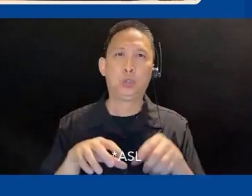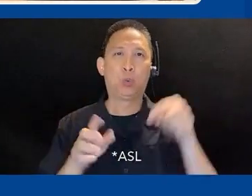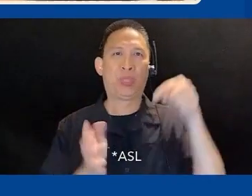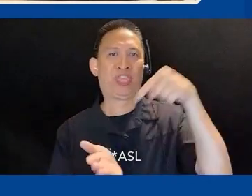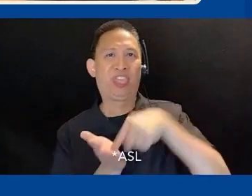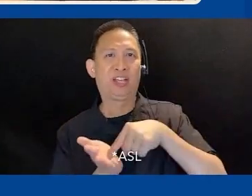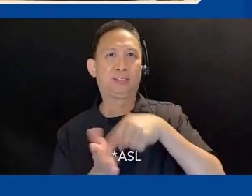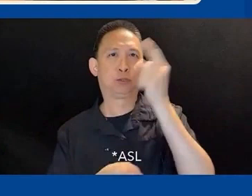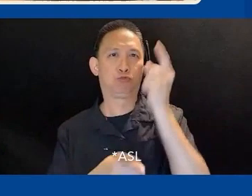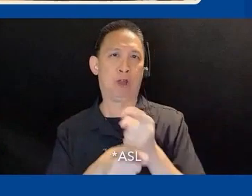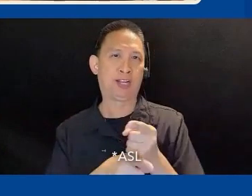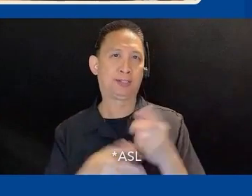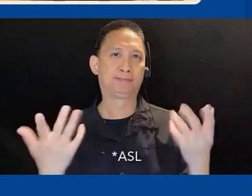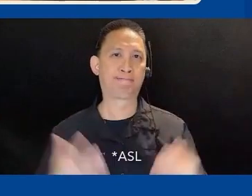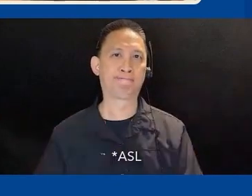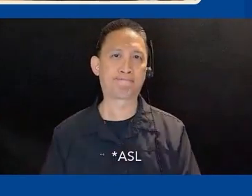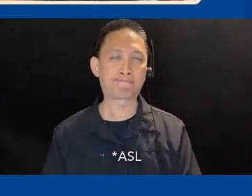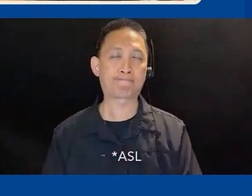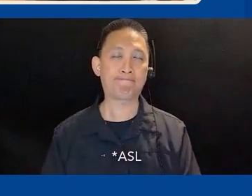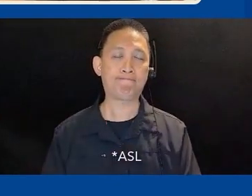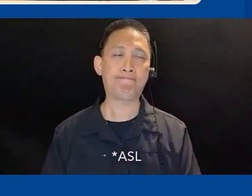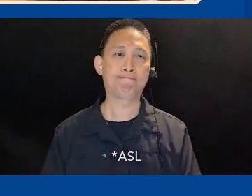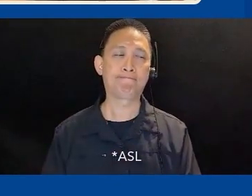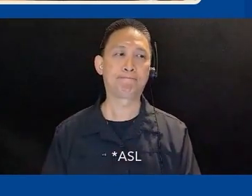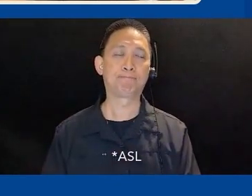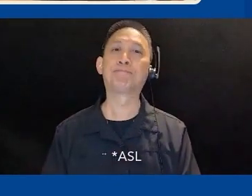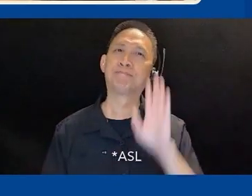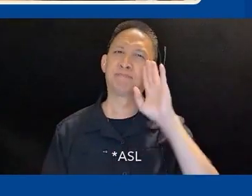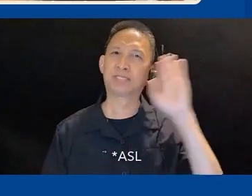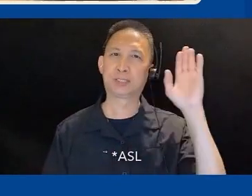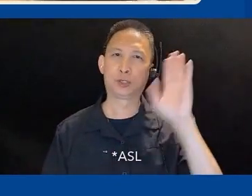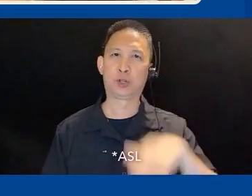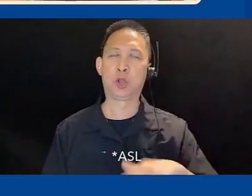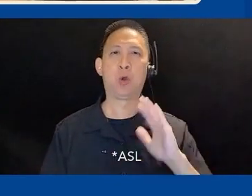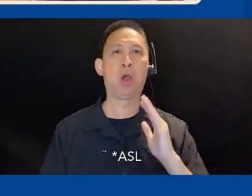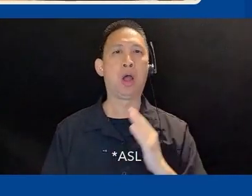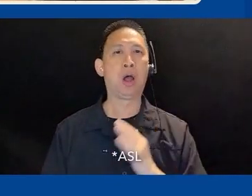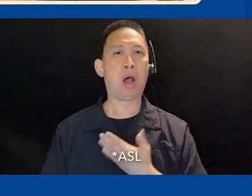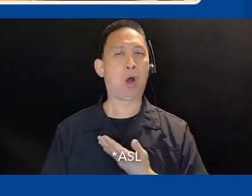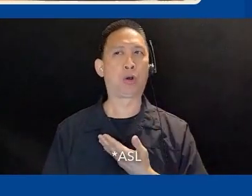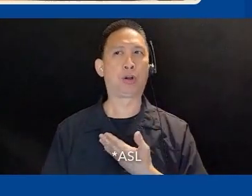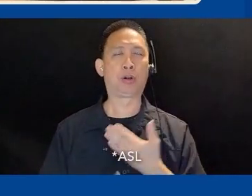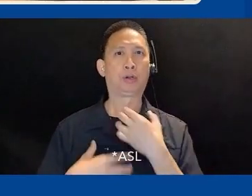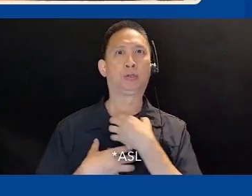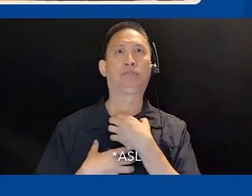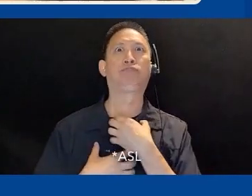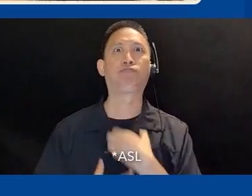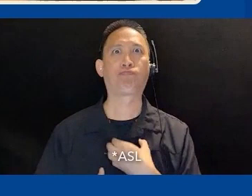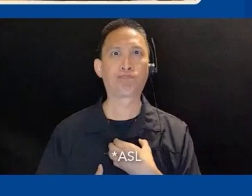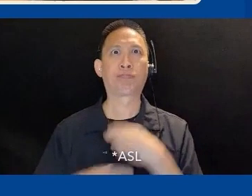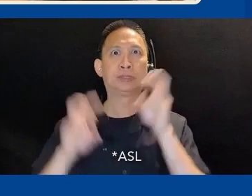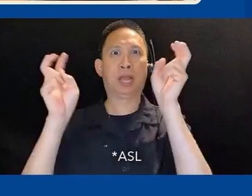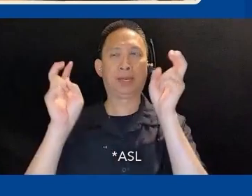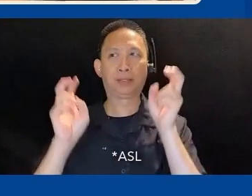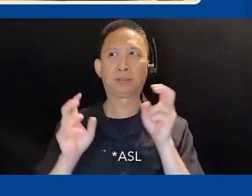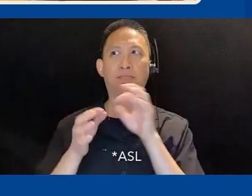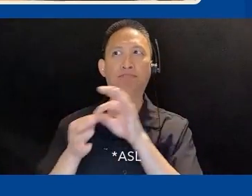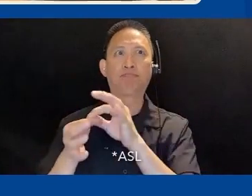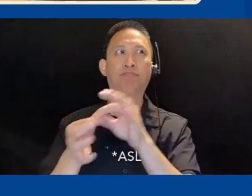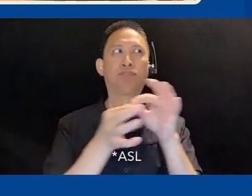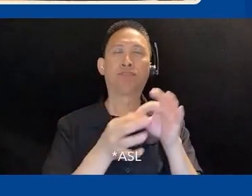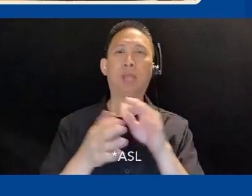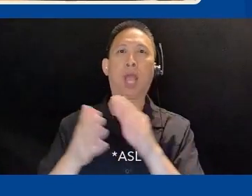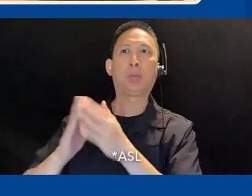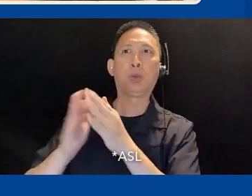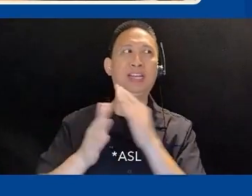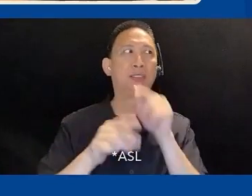know, we all work in topics that are about communities or individuals that we're not directly